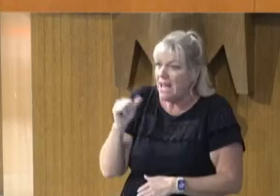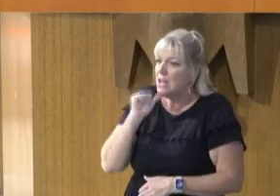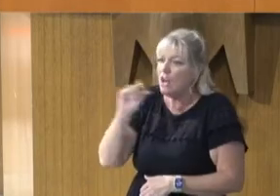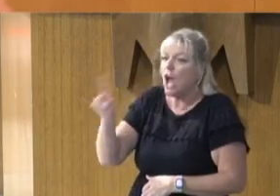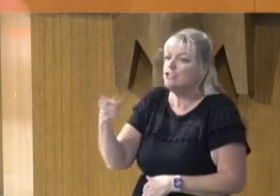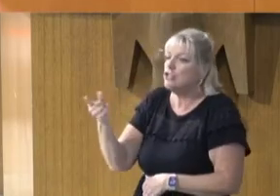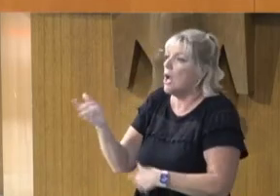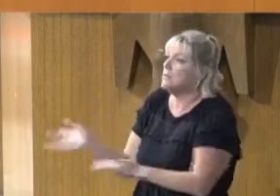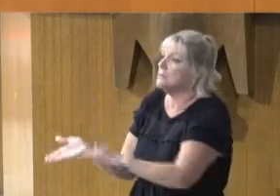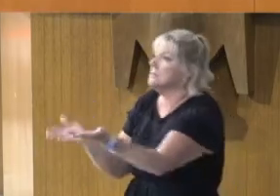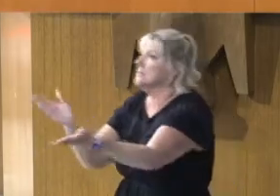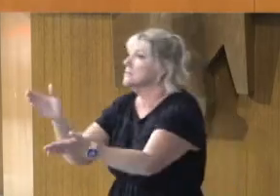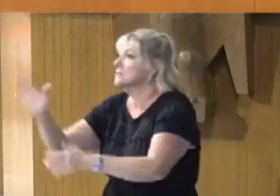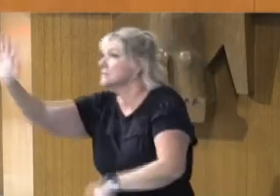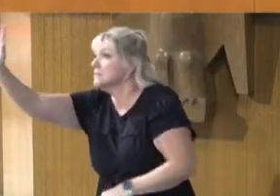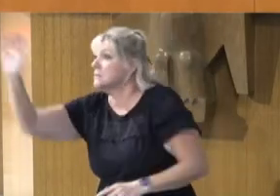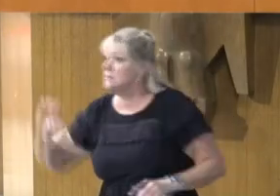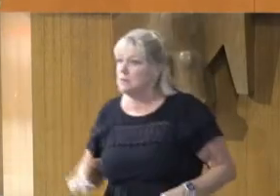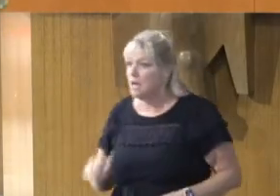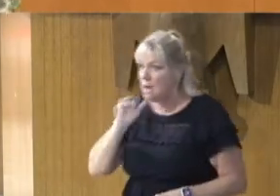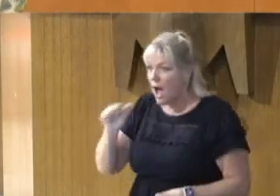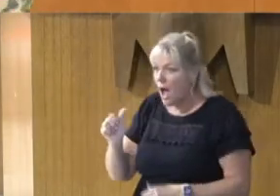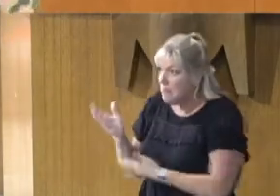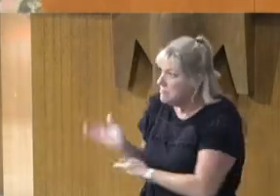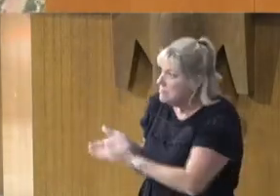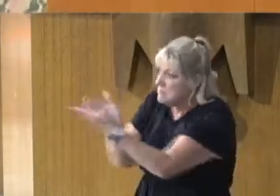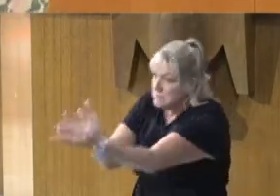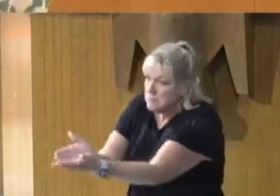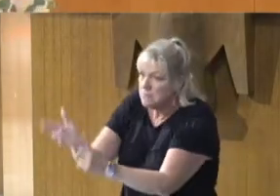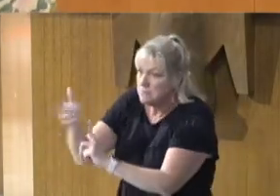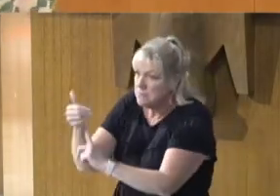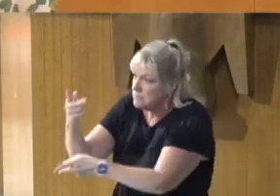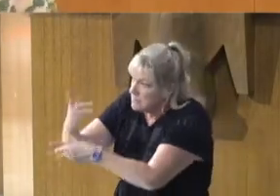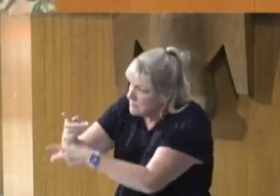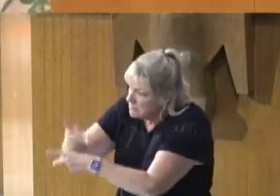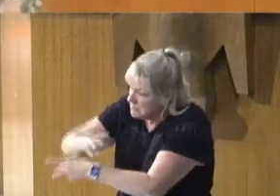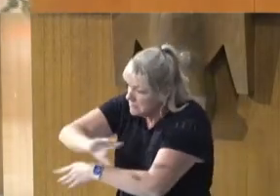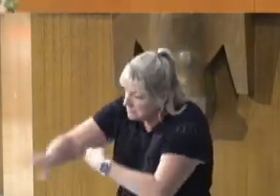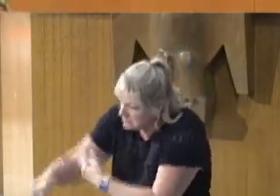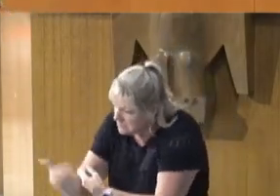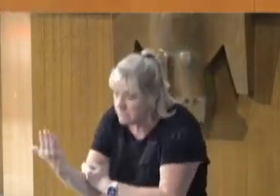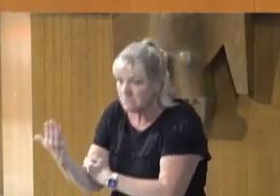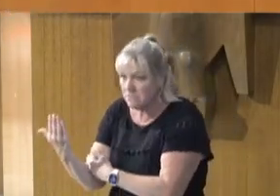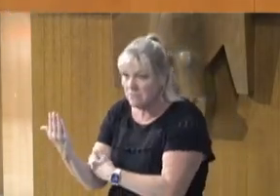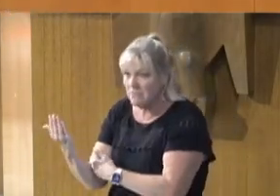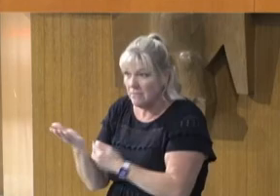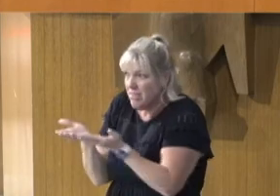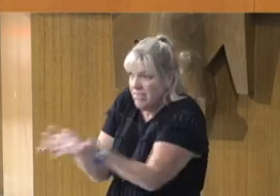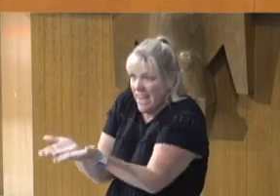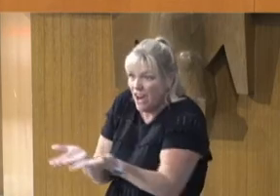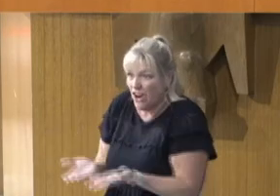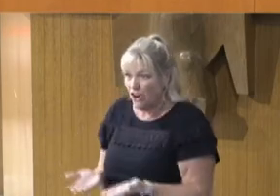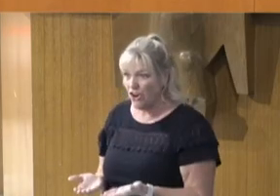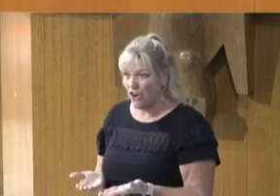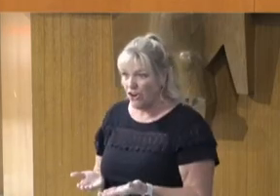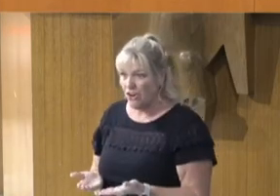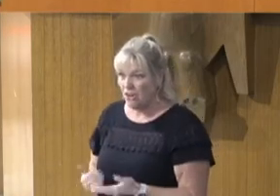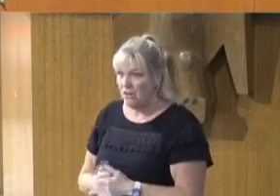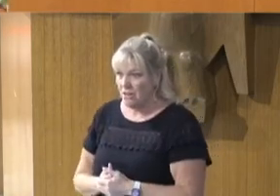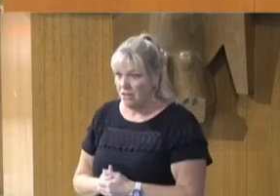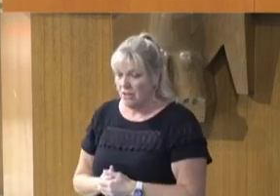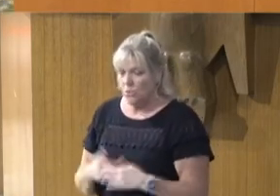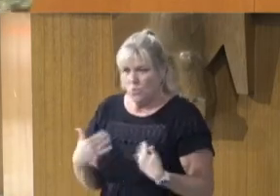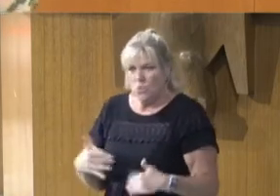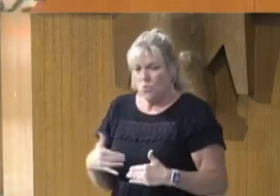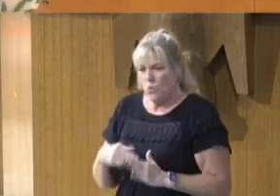help him on the side of the road and send him on his way. He takes him to an inn and cares for him for one whole night. It takes deep kindness